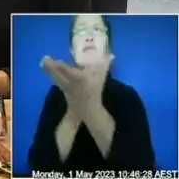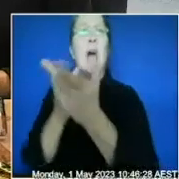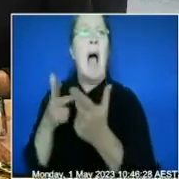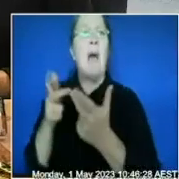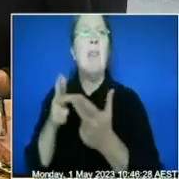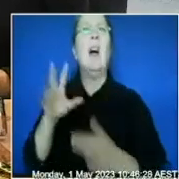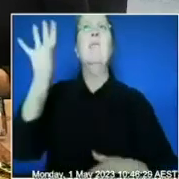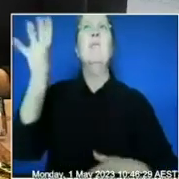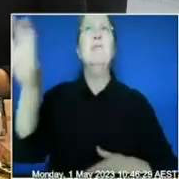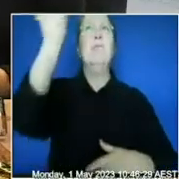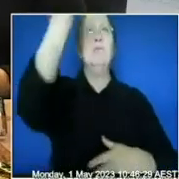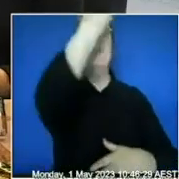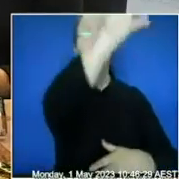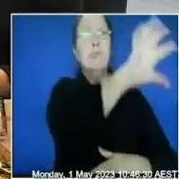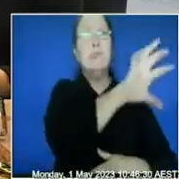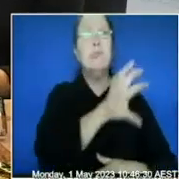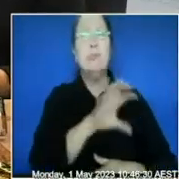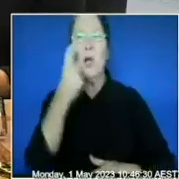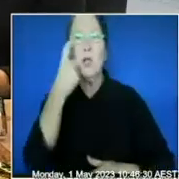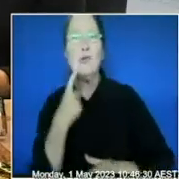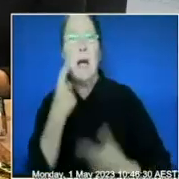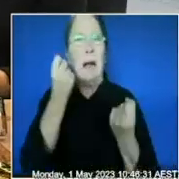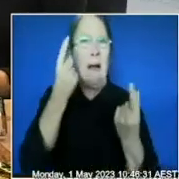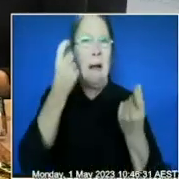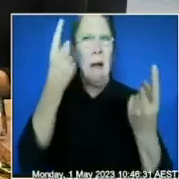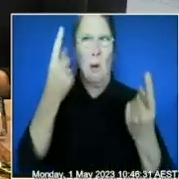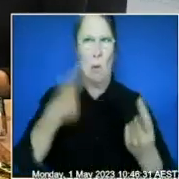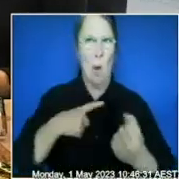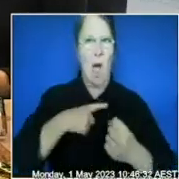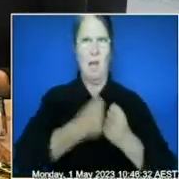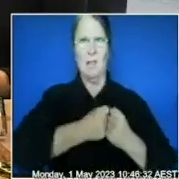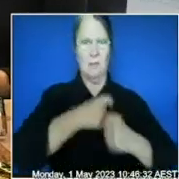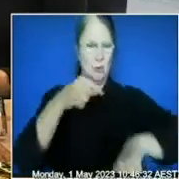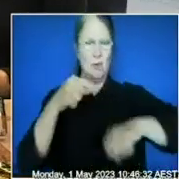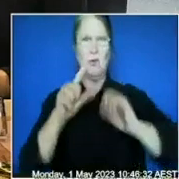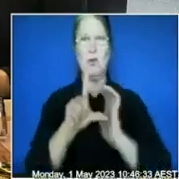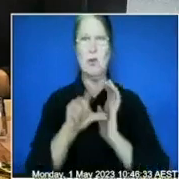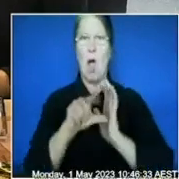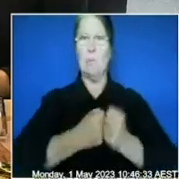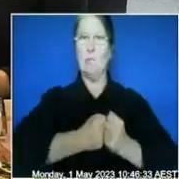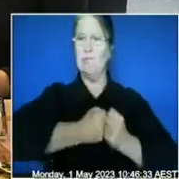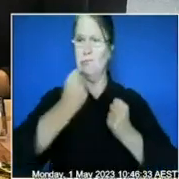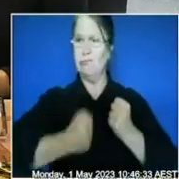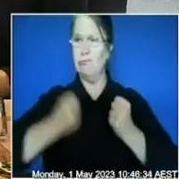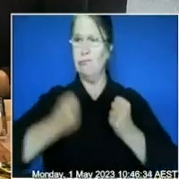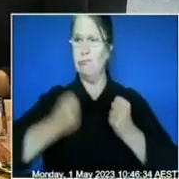well. Right. So the evaluation hasn't evaluated the trial because the trial is not